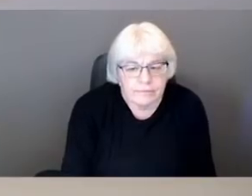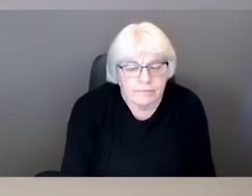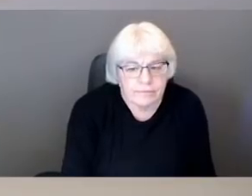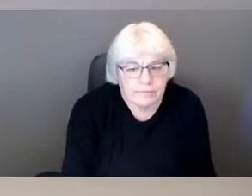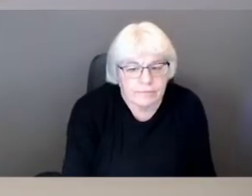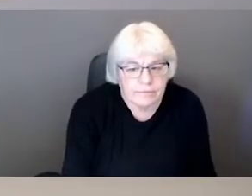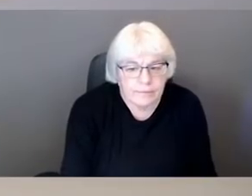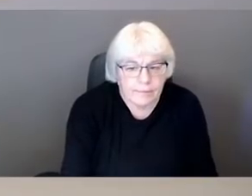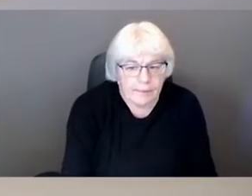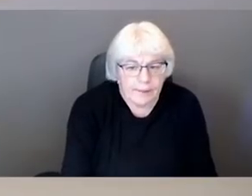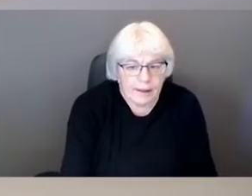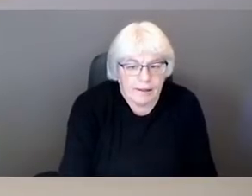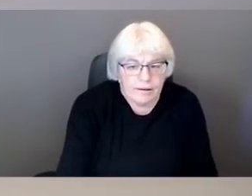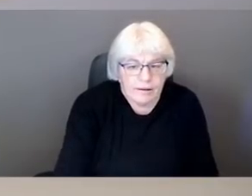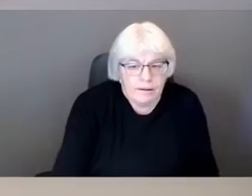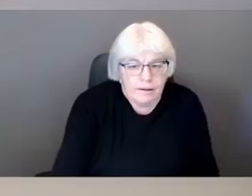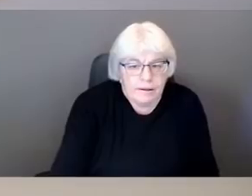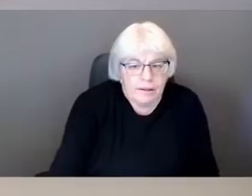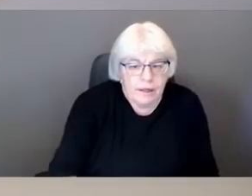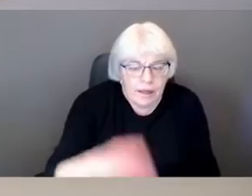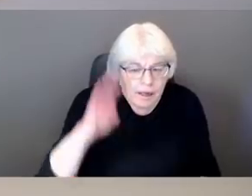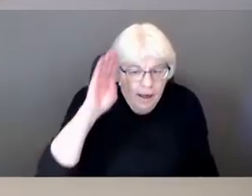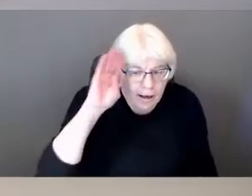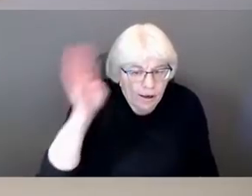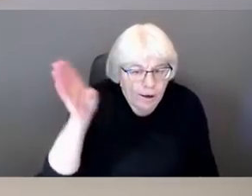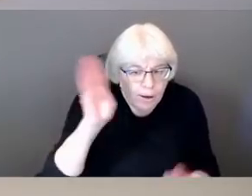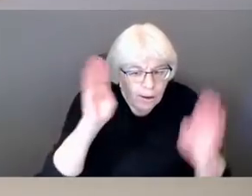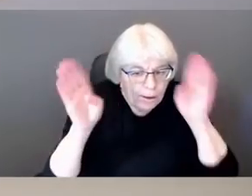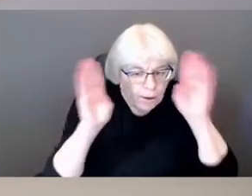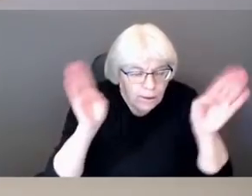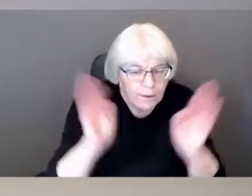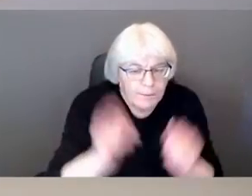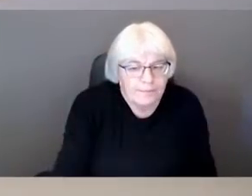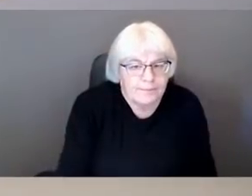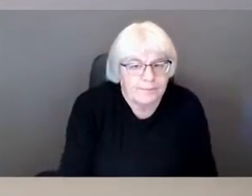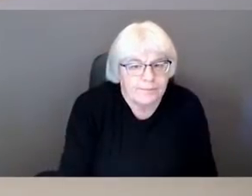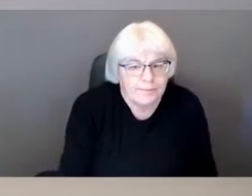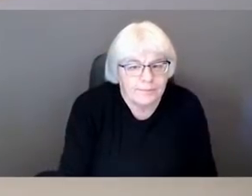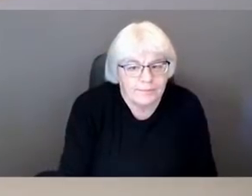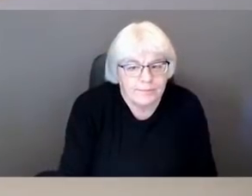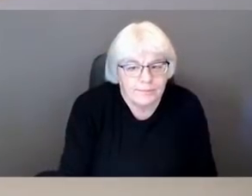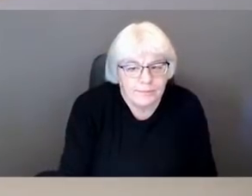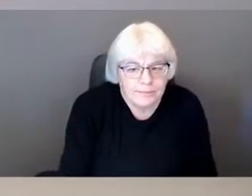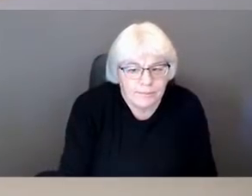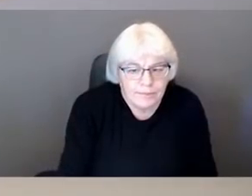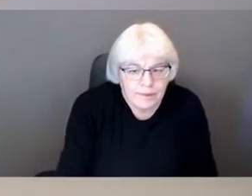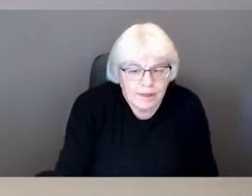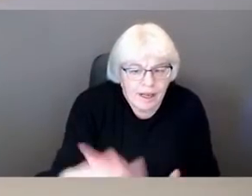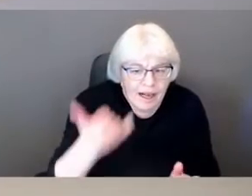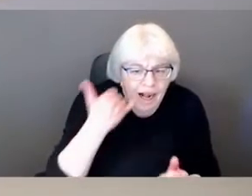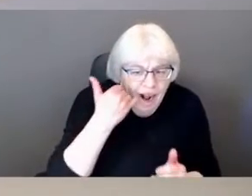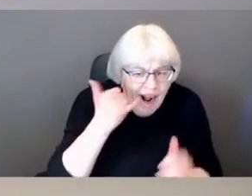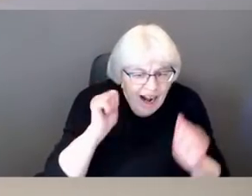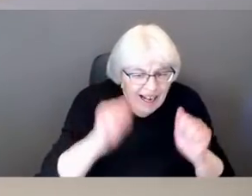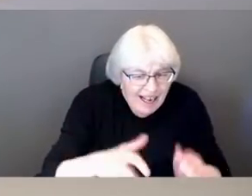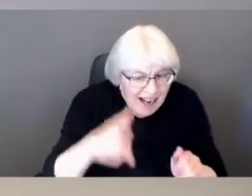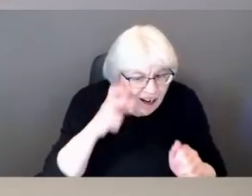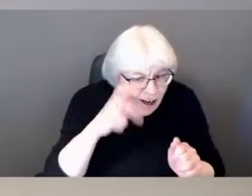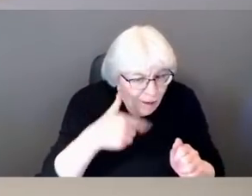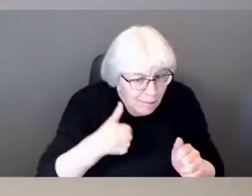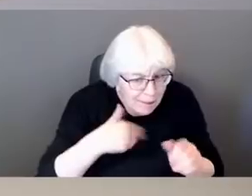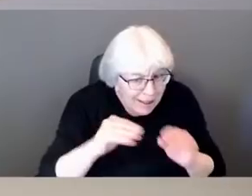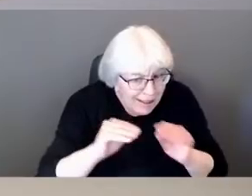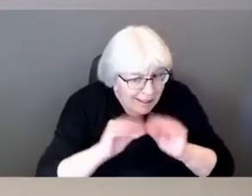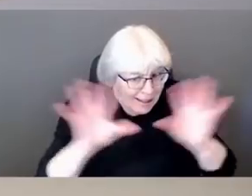Hi, Dr. Morrison. Sorry, I'm getting a bit of feedback on the phone line here, so I hope you can hear me okay. Can you go over